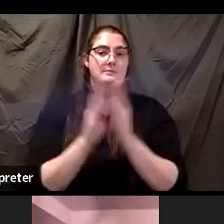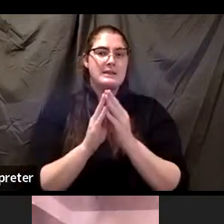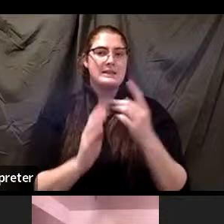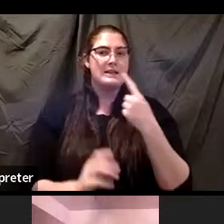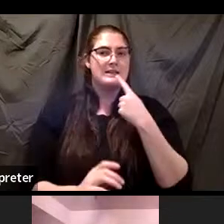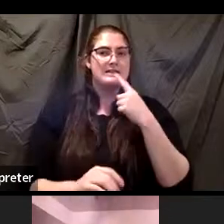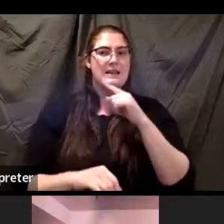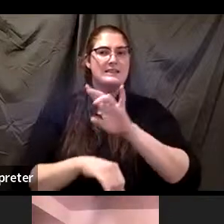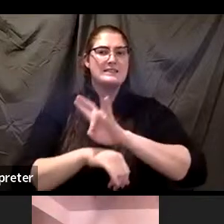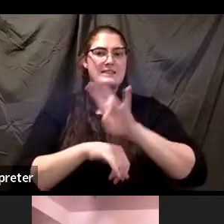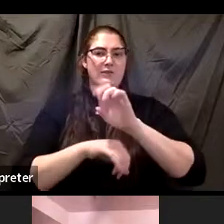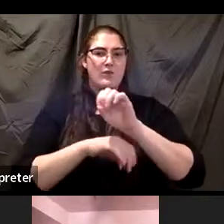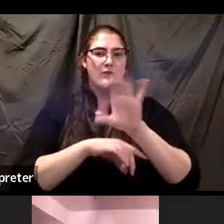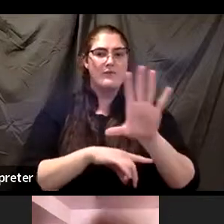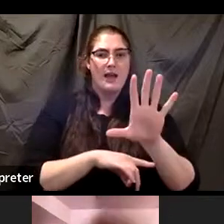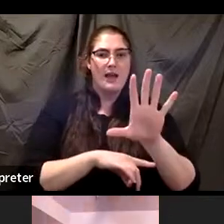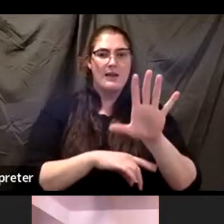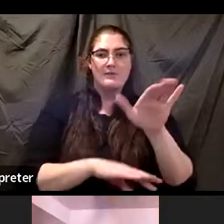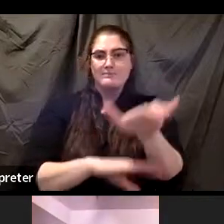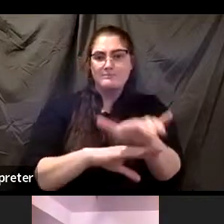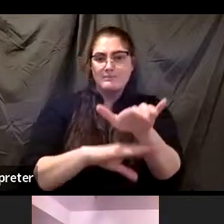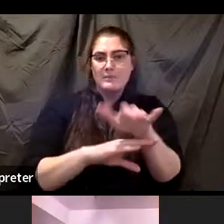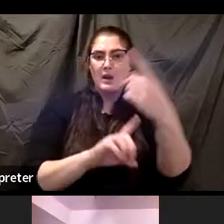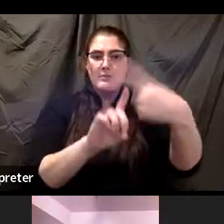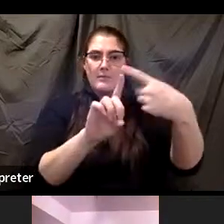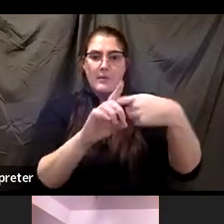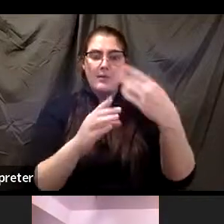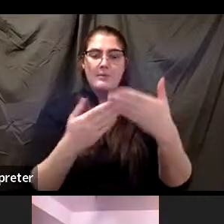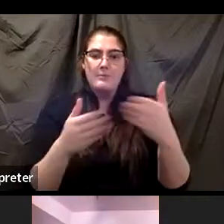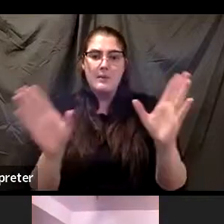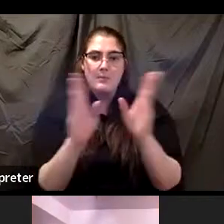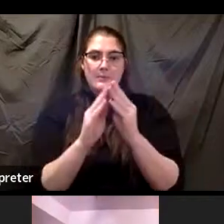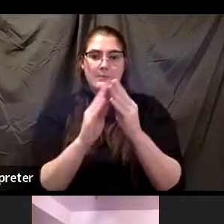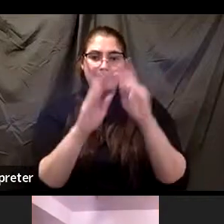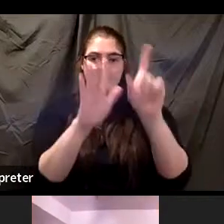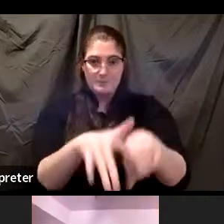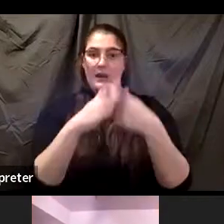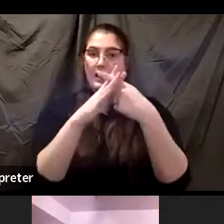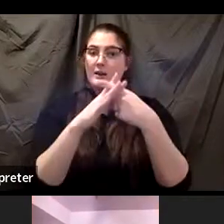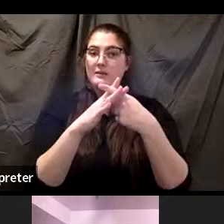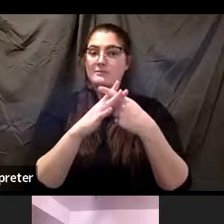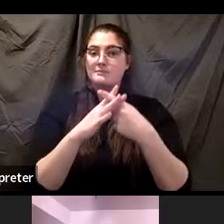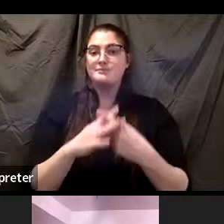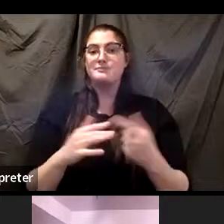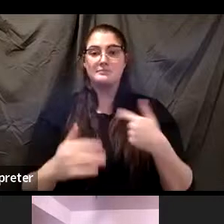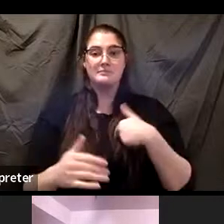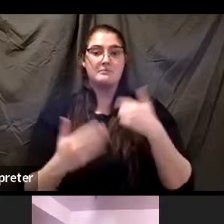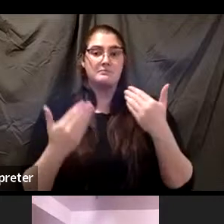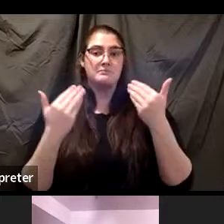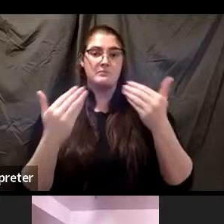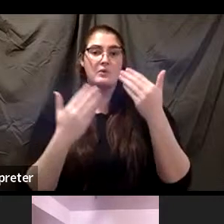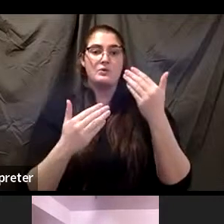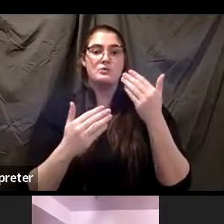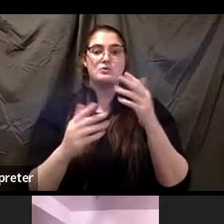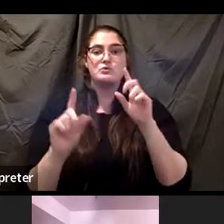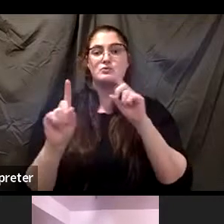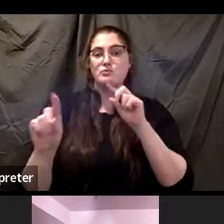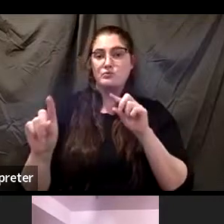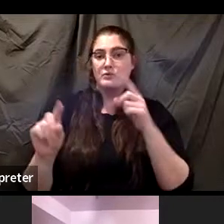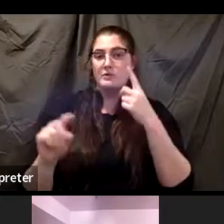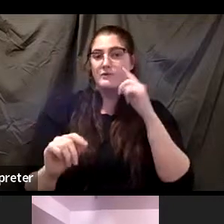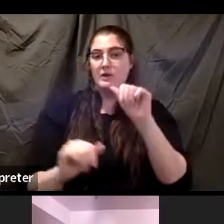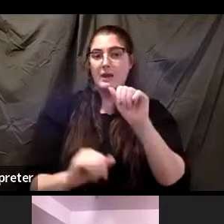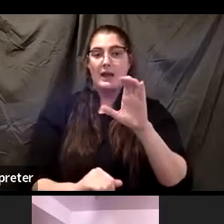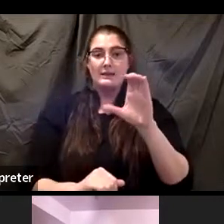say 7:05 p.m. Our monthly public meeting has begun. And with that being said, I'll do roll call for the ANC commissioners